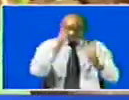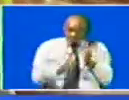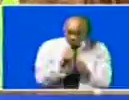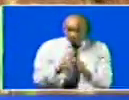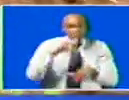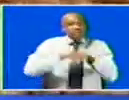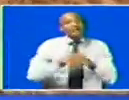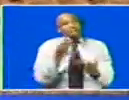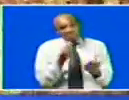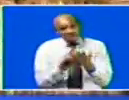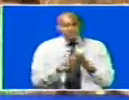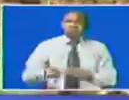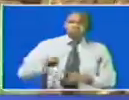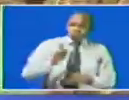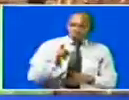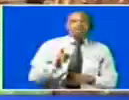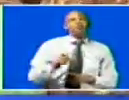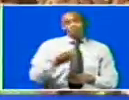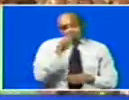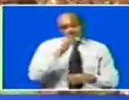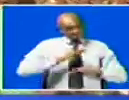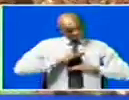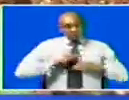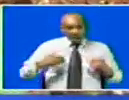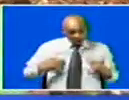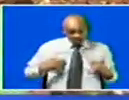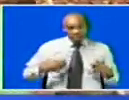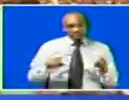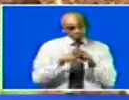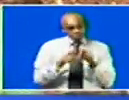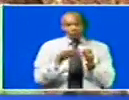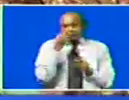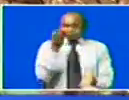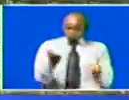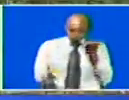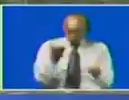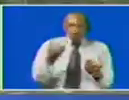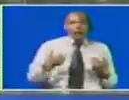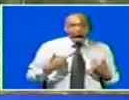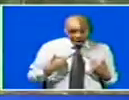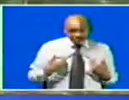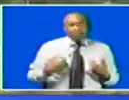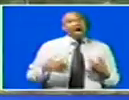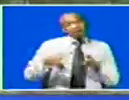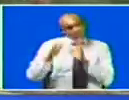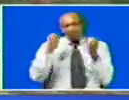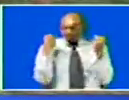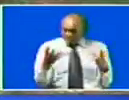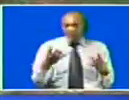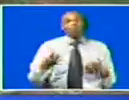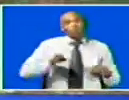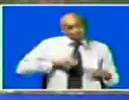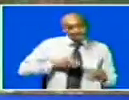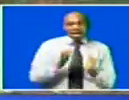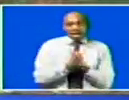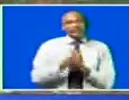wealth, thereby enhancing food security, improving nutrition, and increasing economic opportunities for women, youth, and other